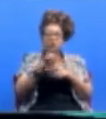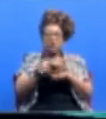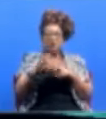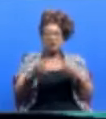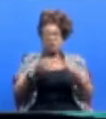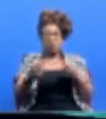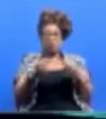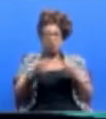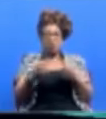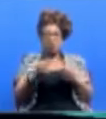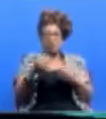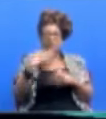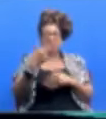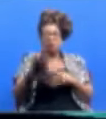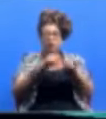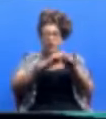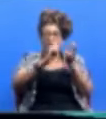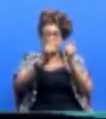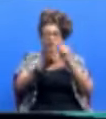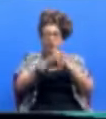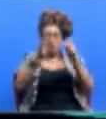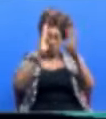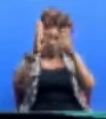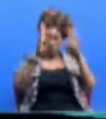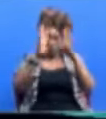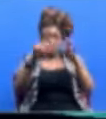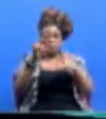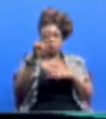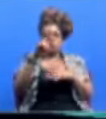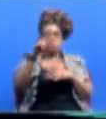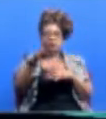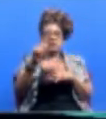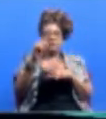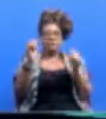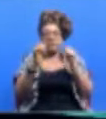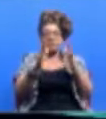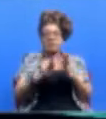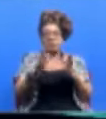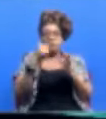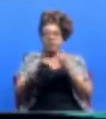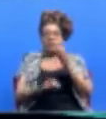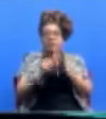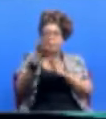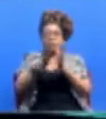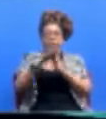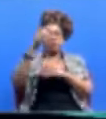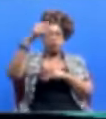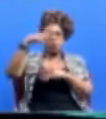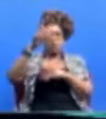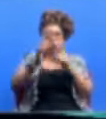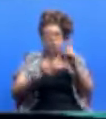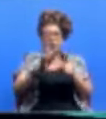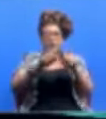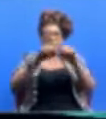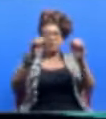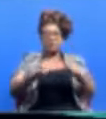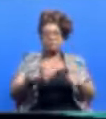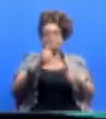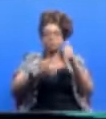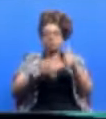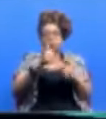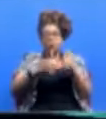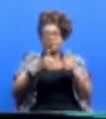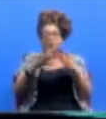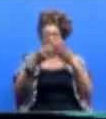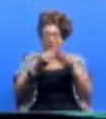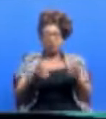thanks to a revolutionary new initiative from Kuza Freezer, who have come up with a solar-powered cooking system that tackles both climate change